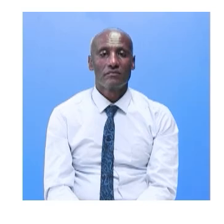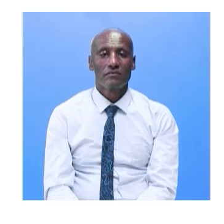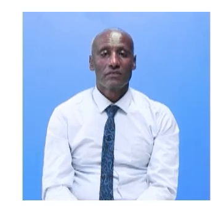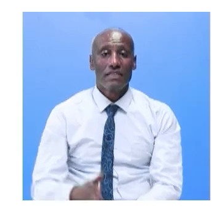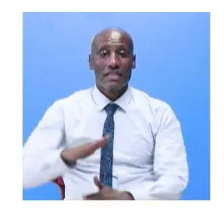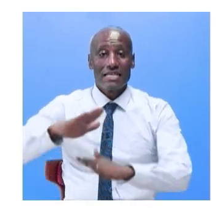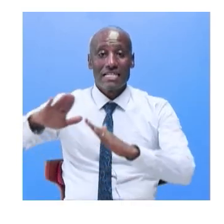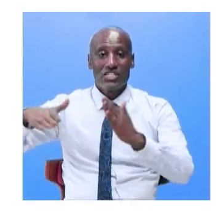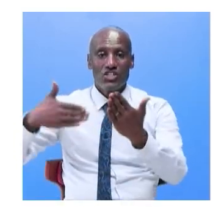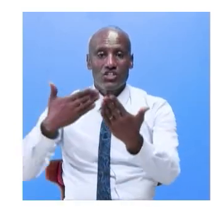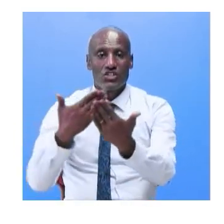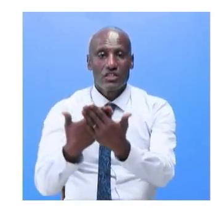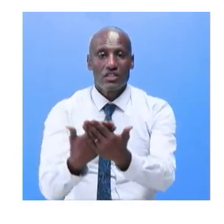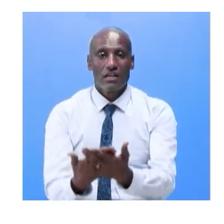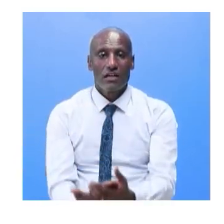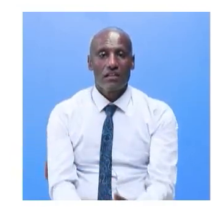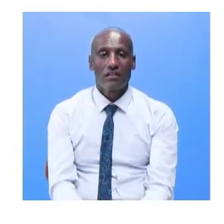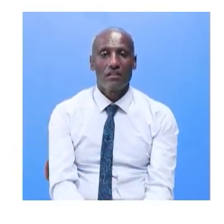general